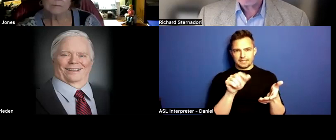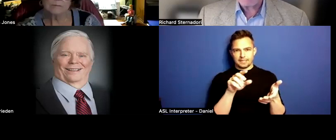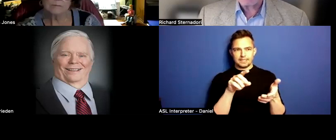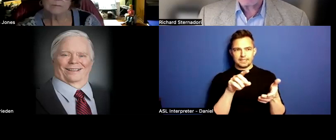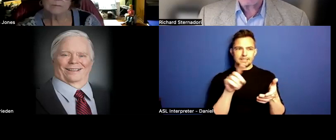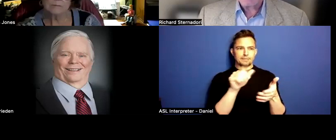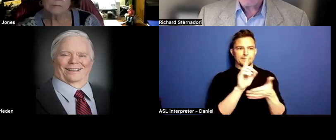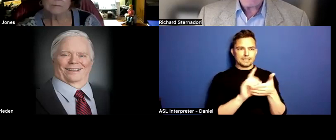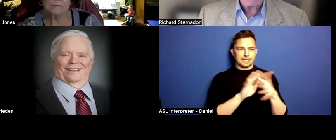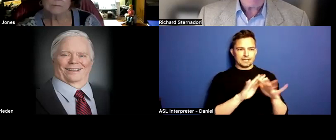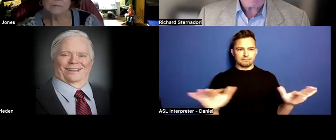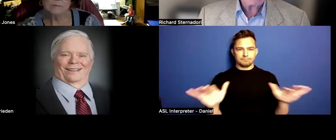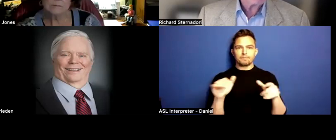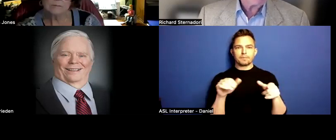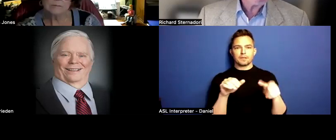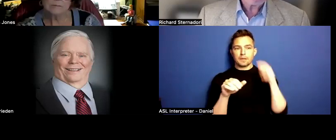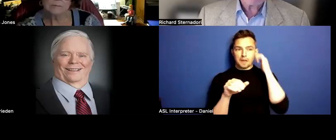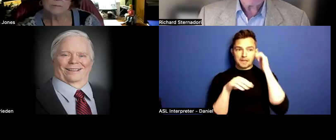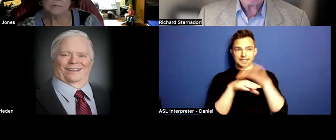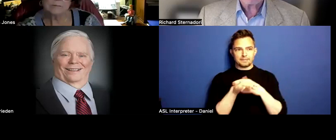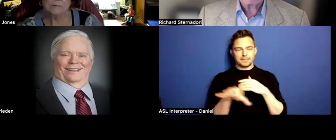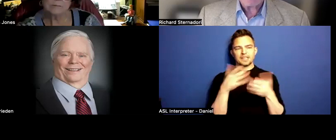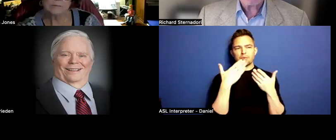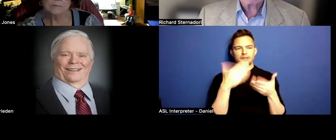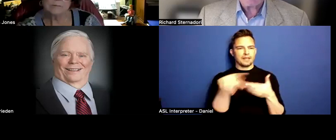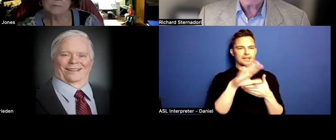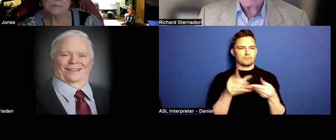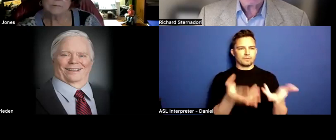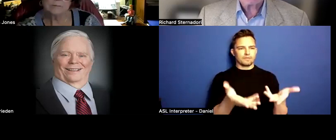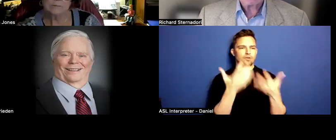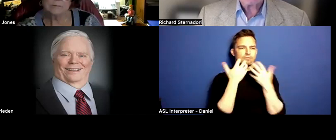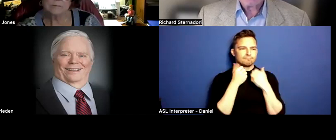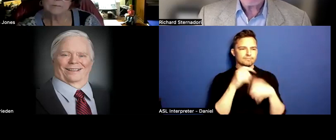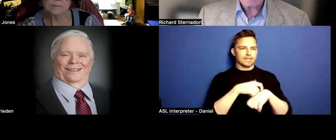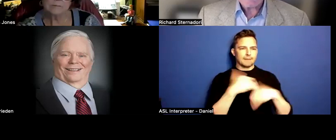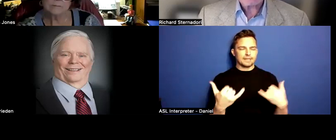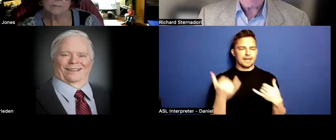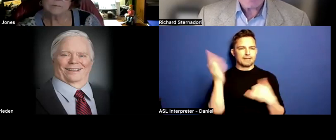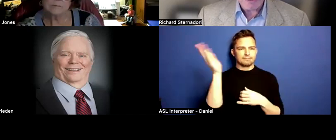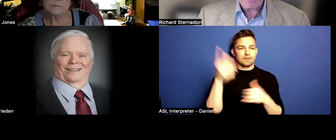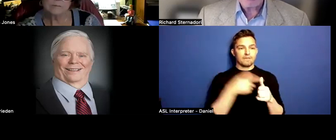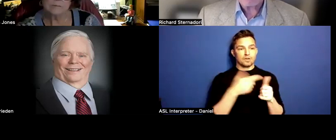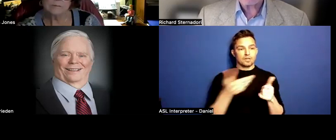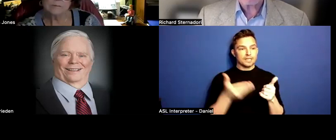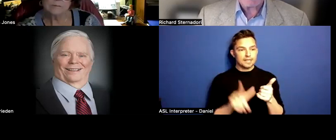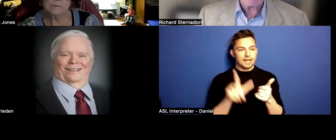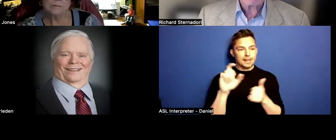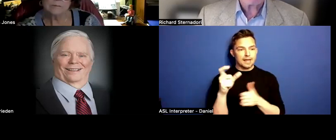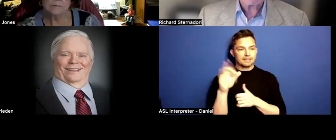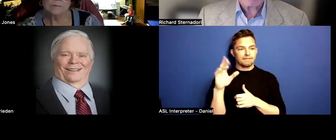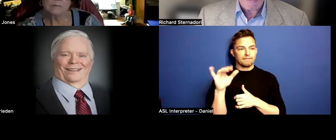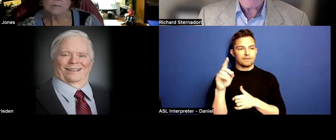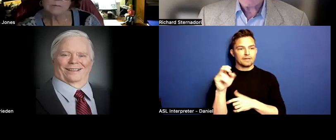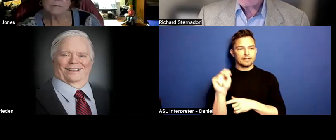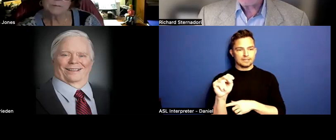guests alphabetically, and I want to thank them for giving of their valuable time today. Our first guest is Lex Frieden, Professor of